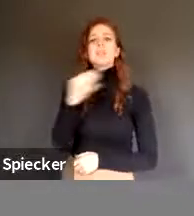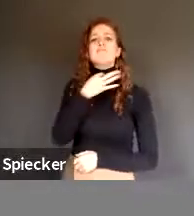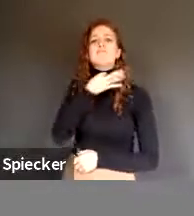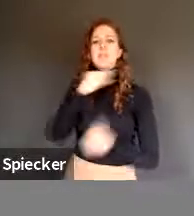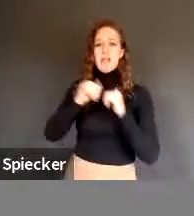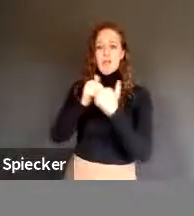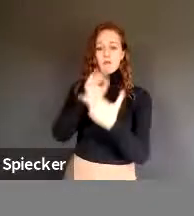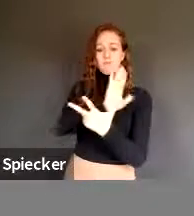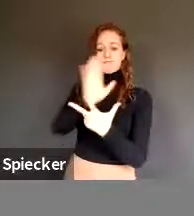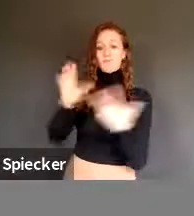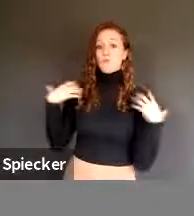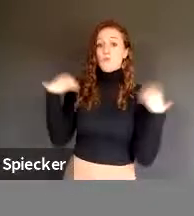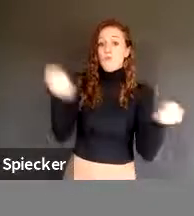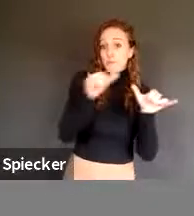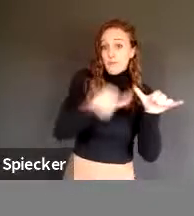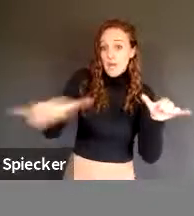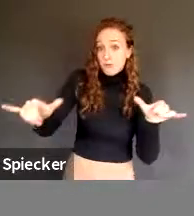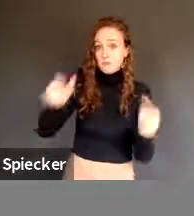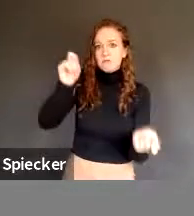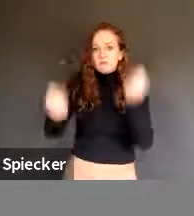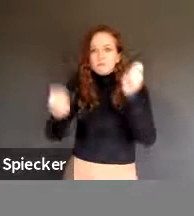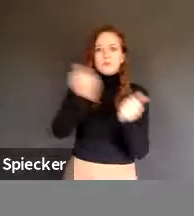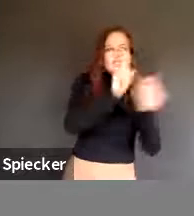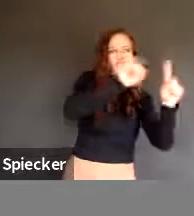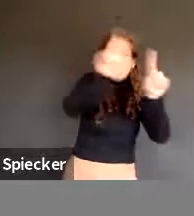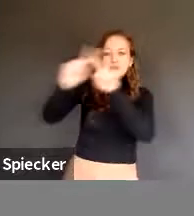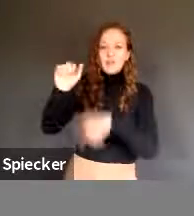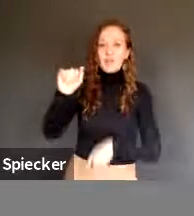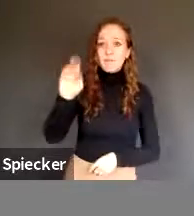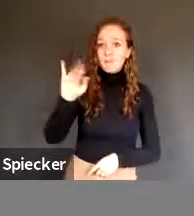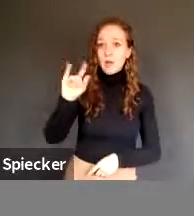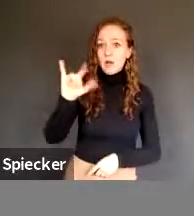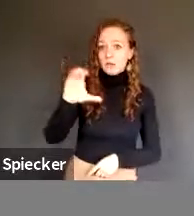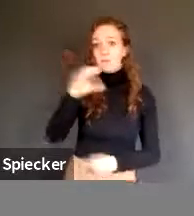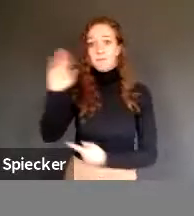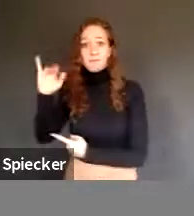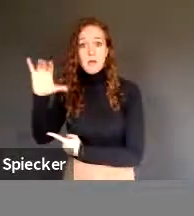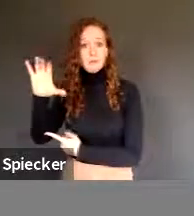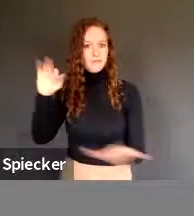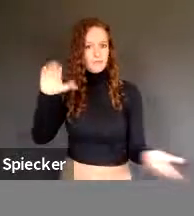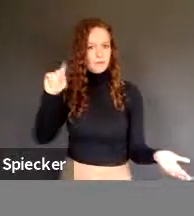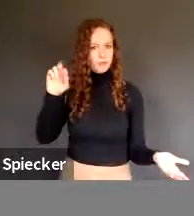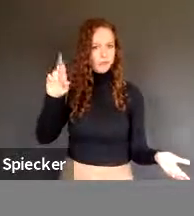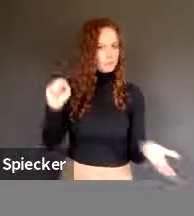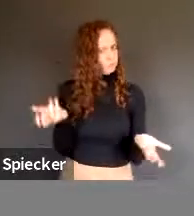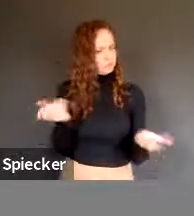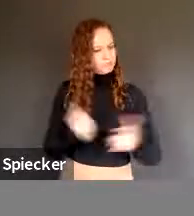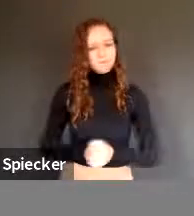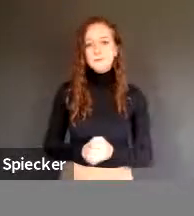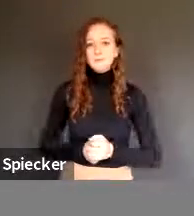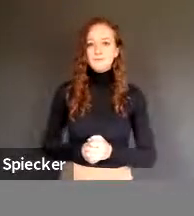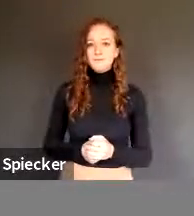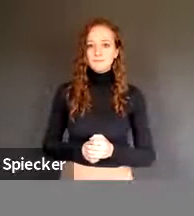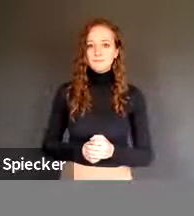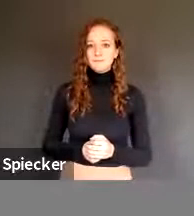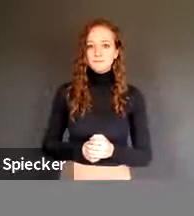of the Oregon intertidal recover in different ways following the recent 2015-2016 El Nino event? And how might those